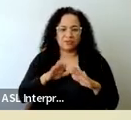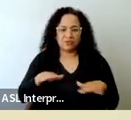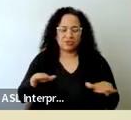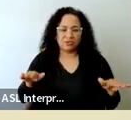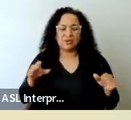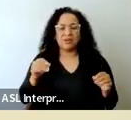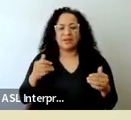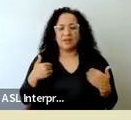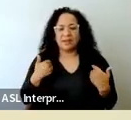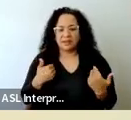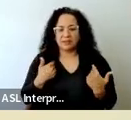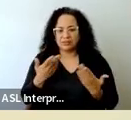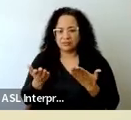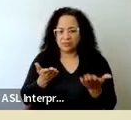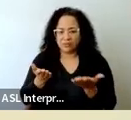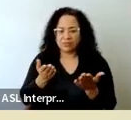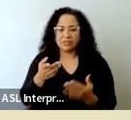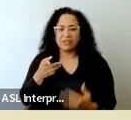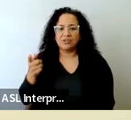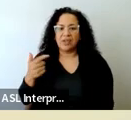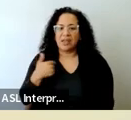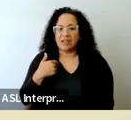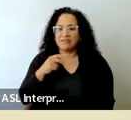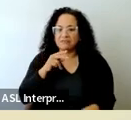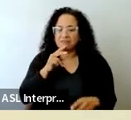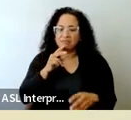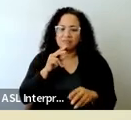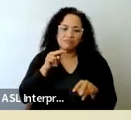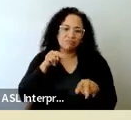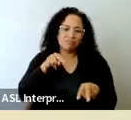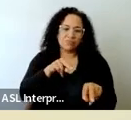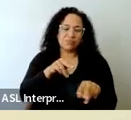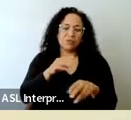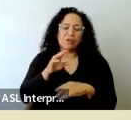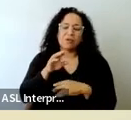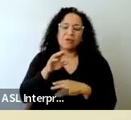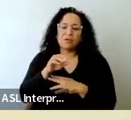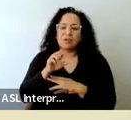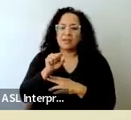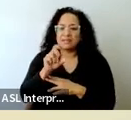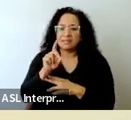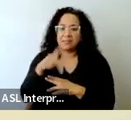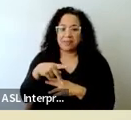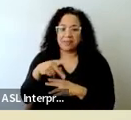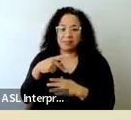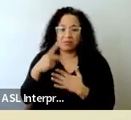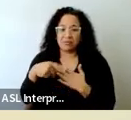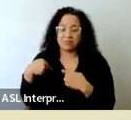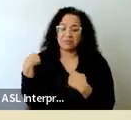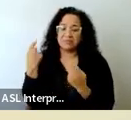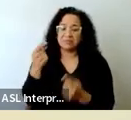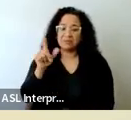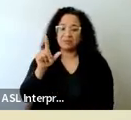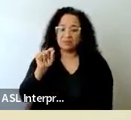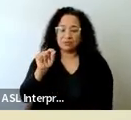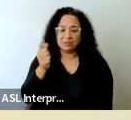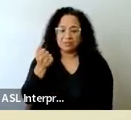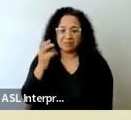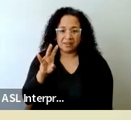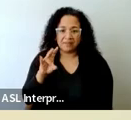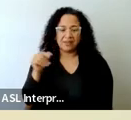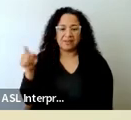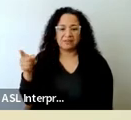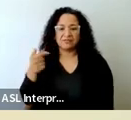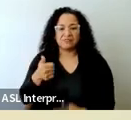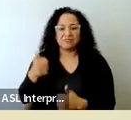Adolescent Services. She has overseen Harbor's SDP program since 2017, and she chairs